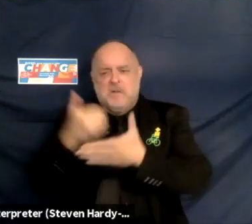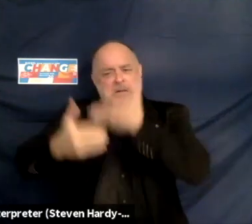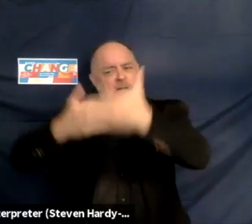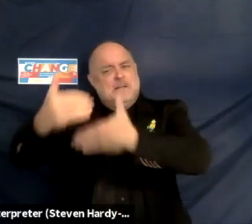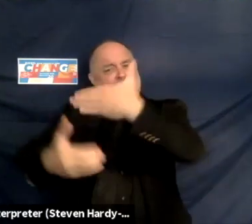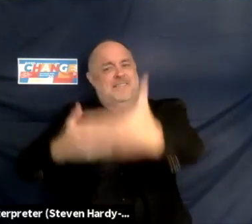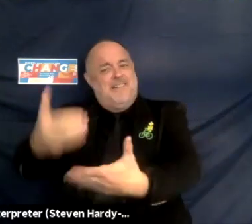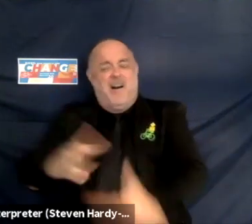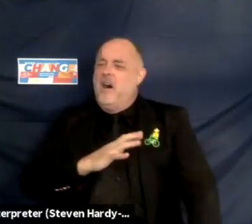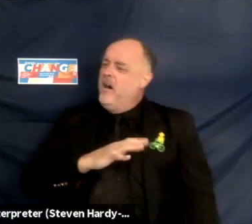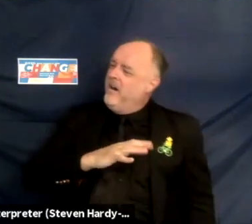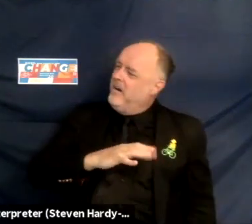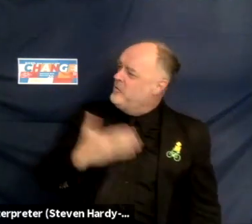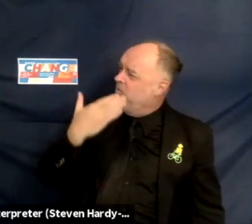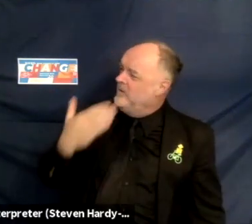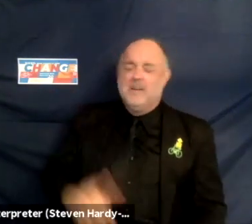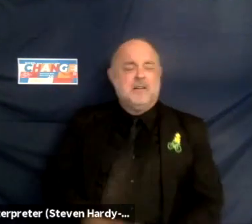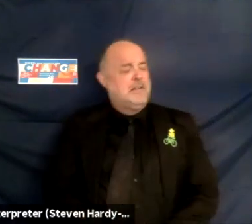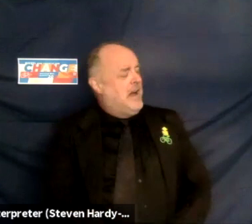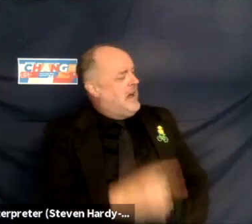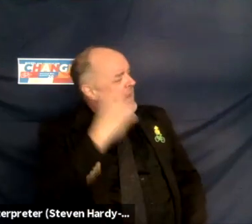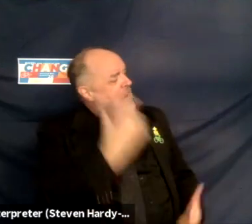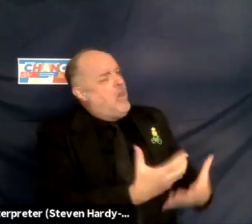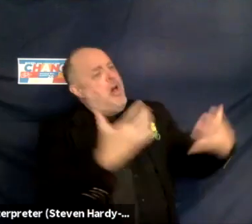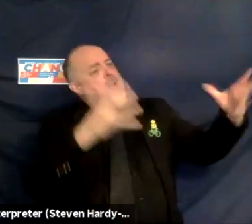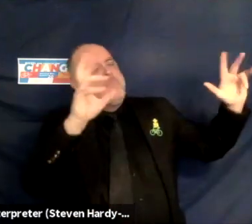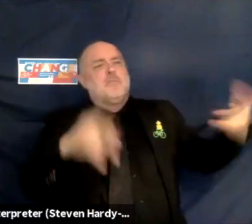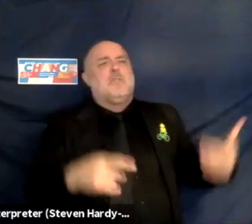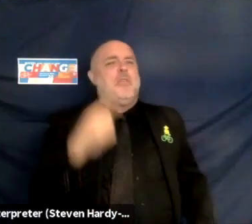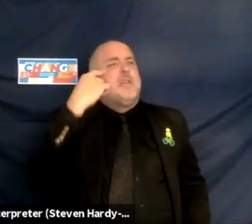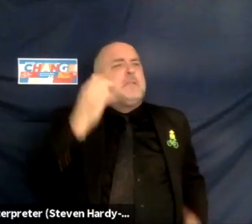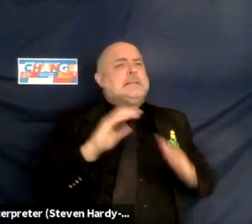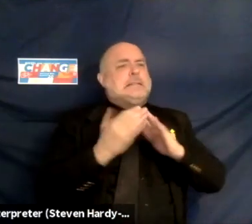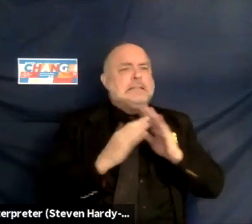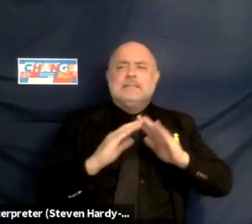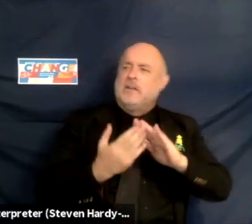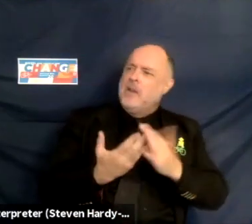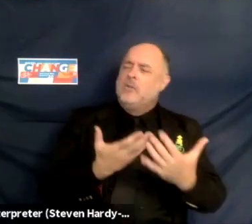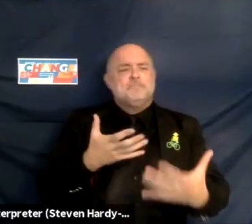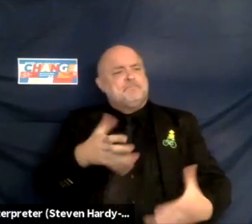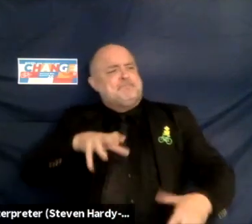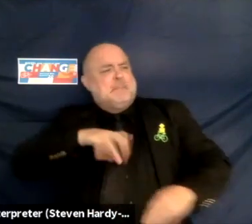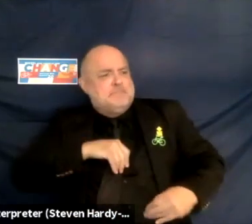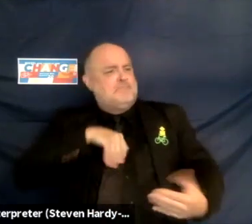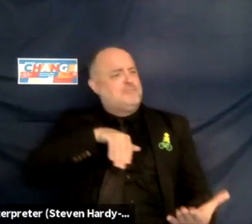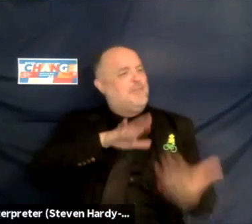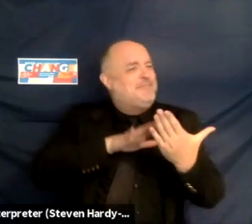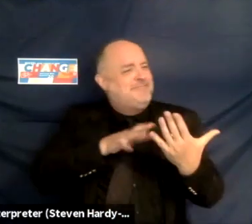I think a lot of people, when they think about cities and towns that are embracing biking, um,